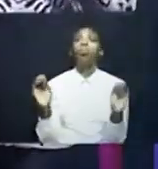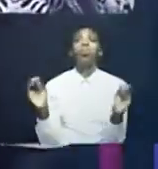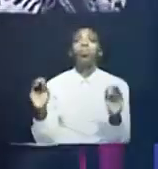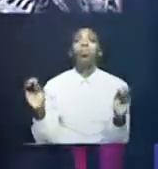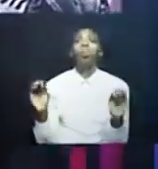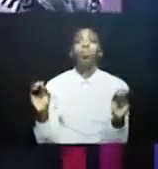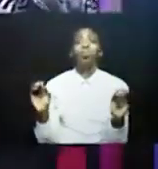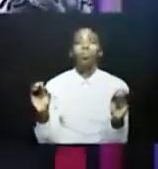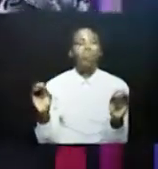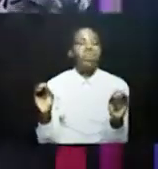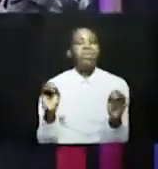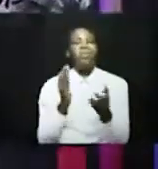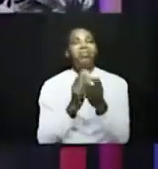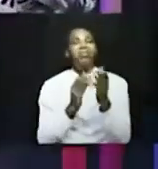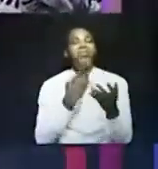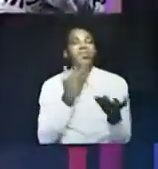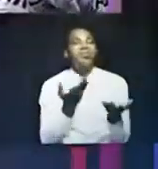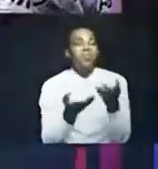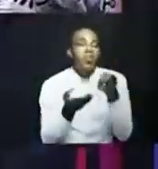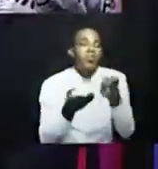were.